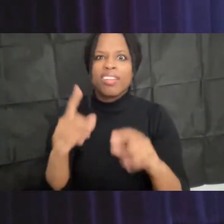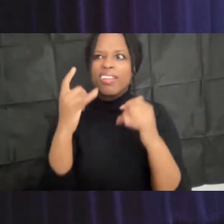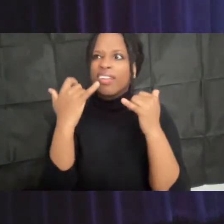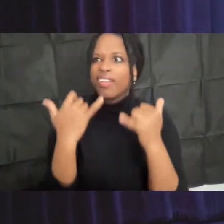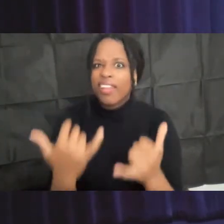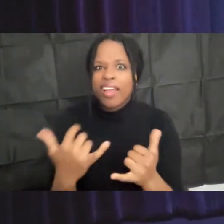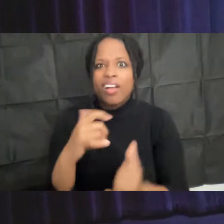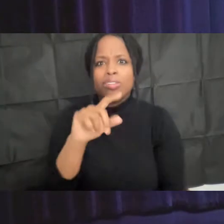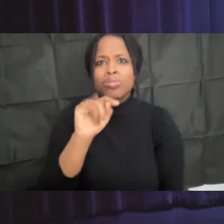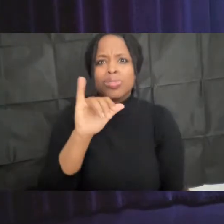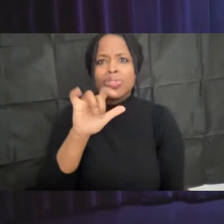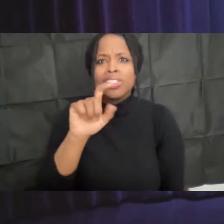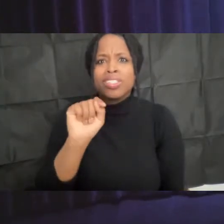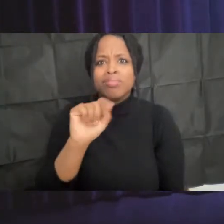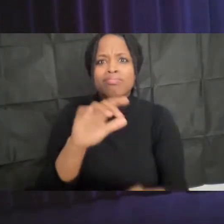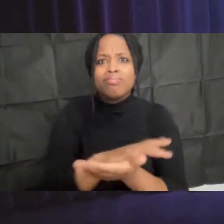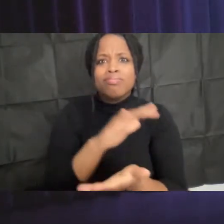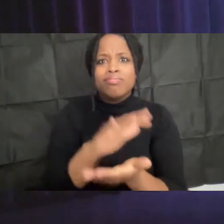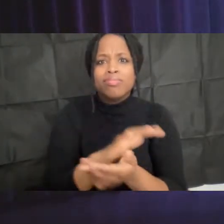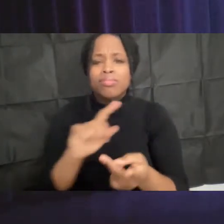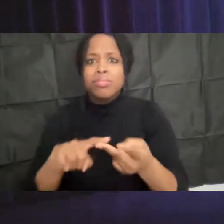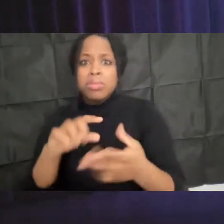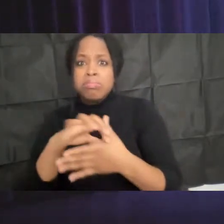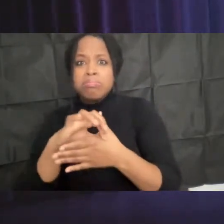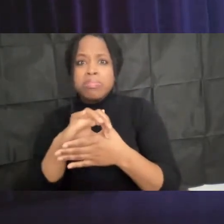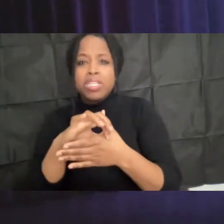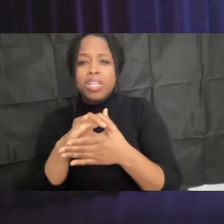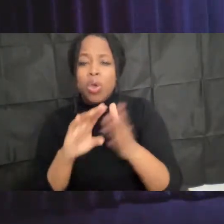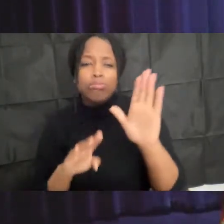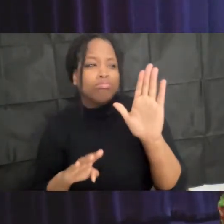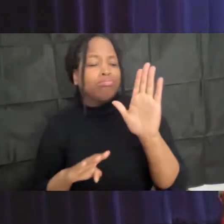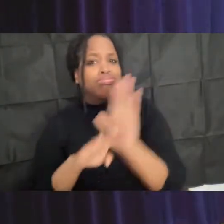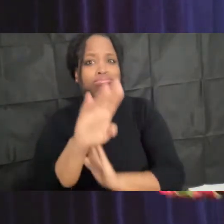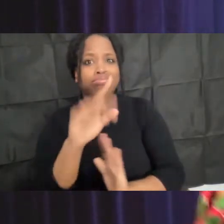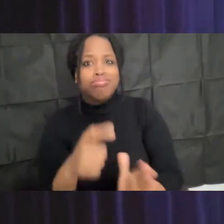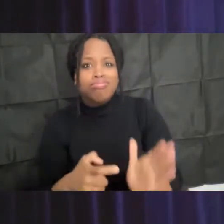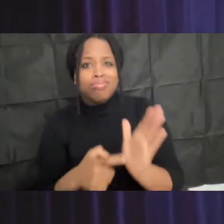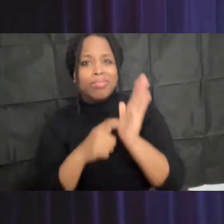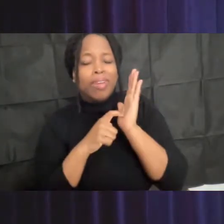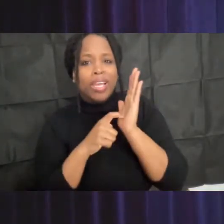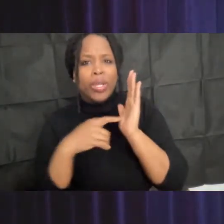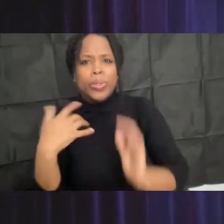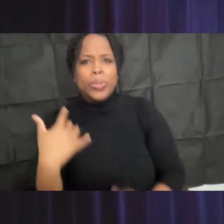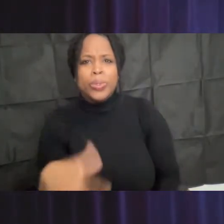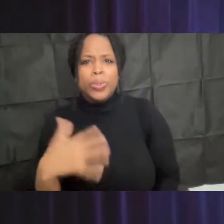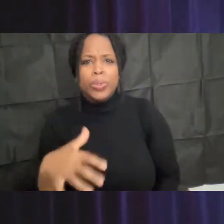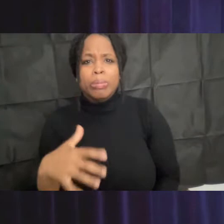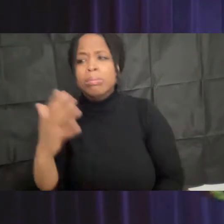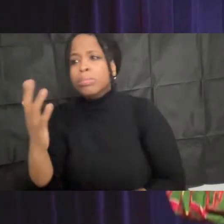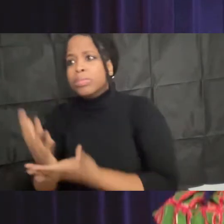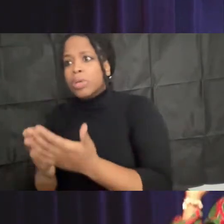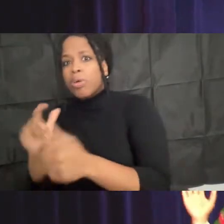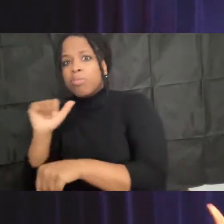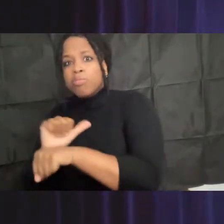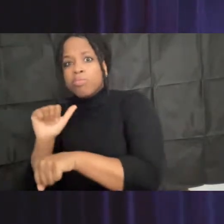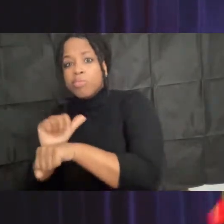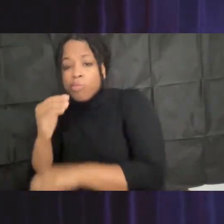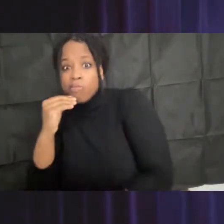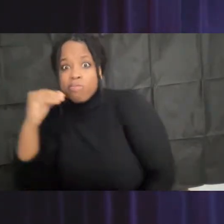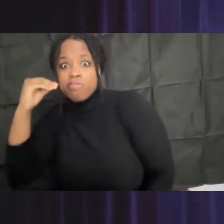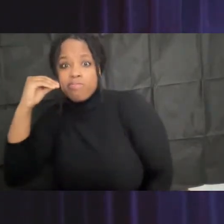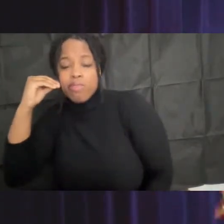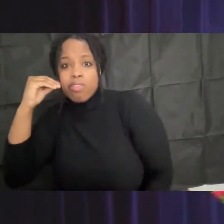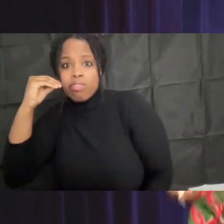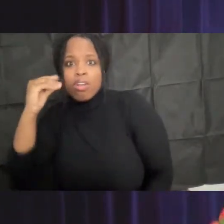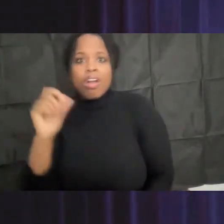or not working. In my mind, in my spirit, it feels as